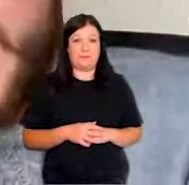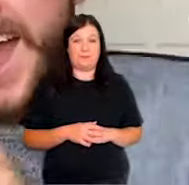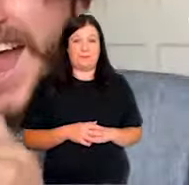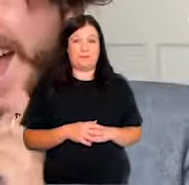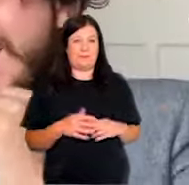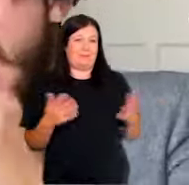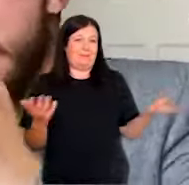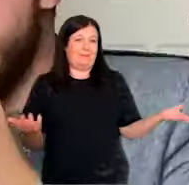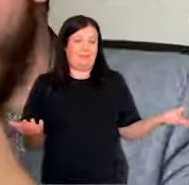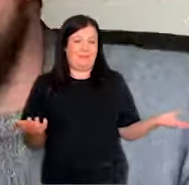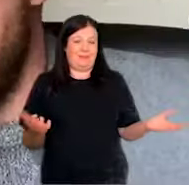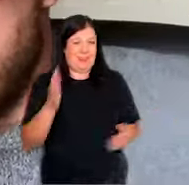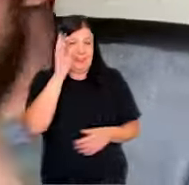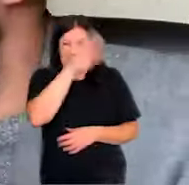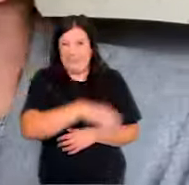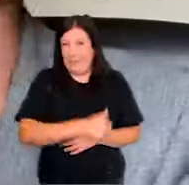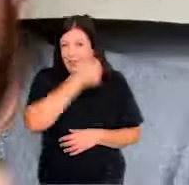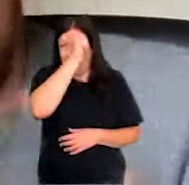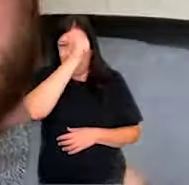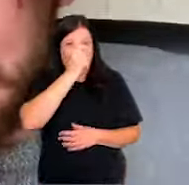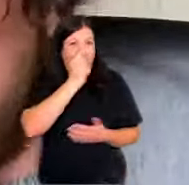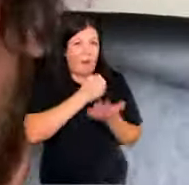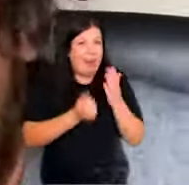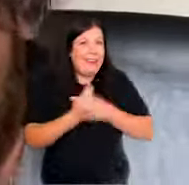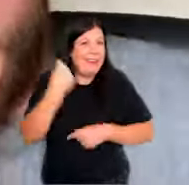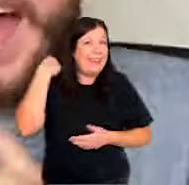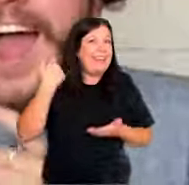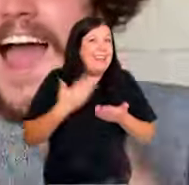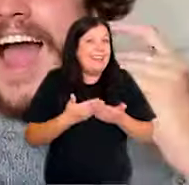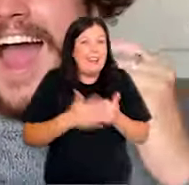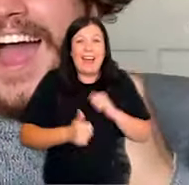Yes, I know, you couldn't write